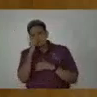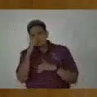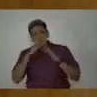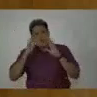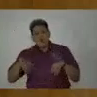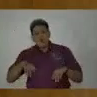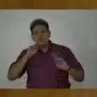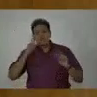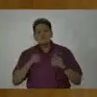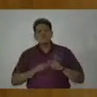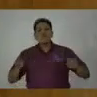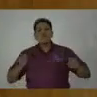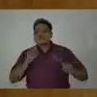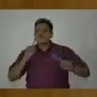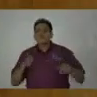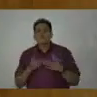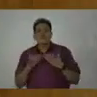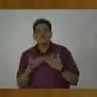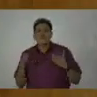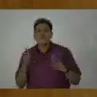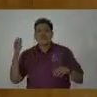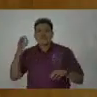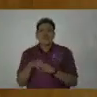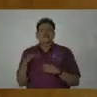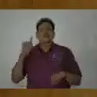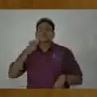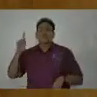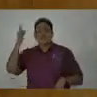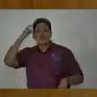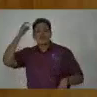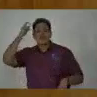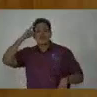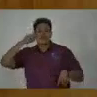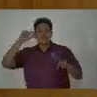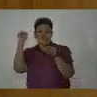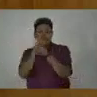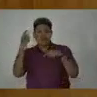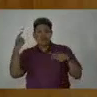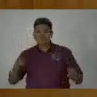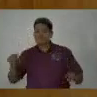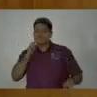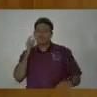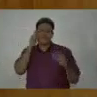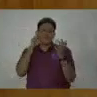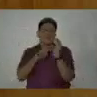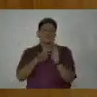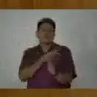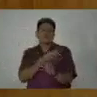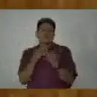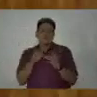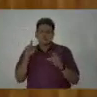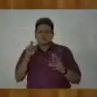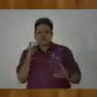of reports before a general election, pure speculation. This is not the purpose of a personal statement, and it should not be allowed.